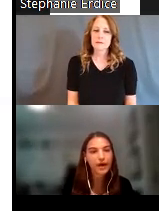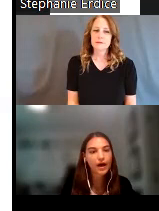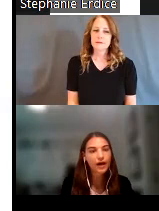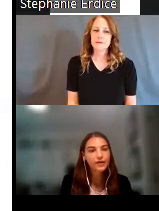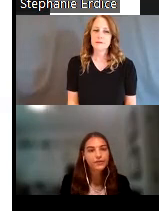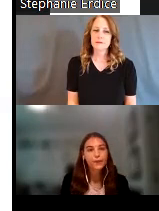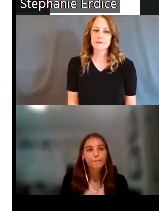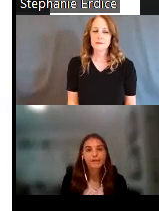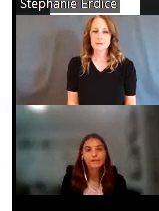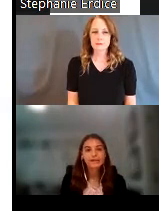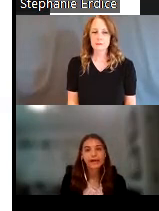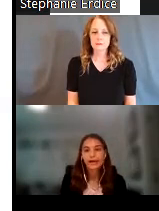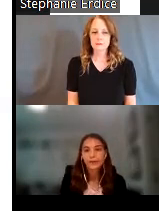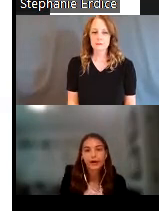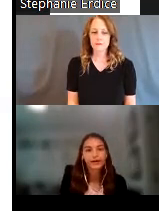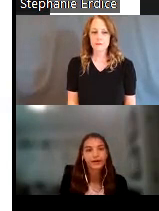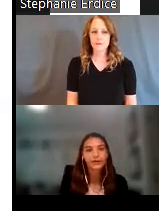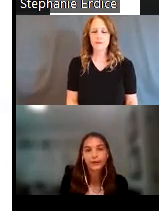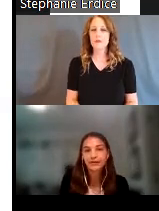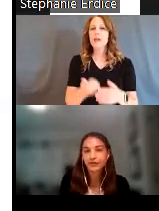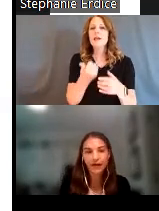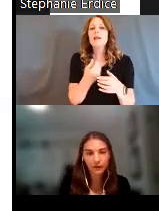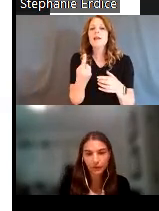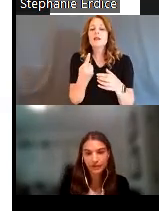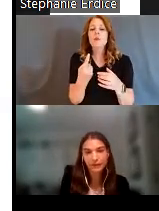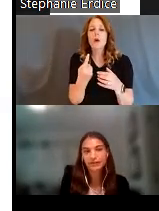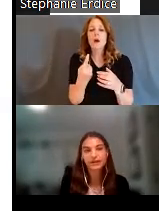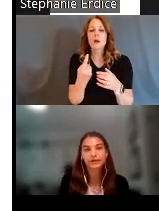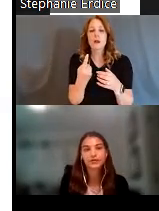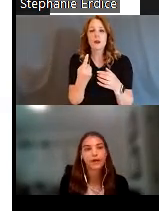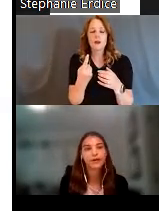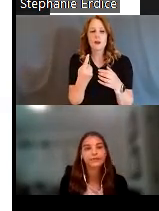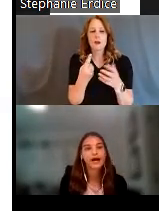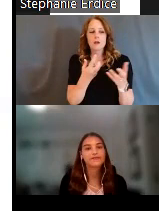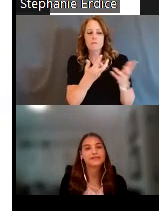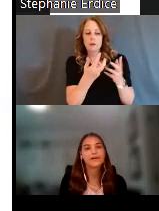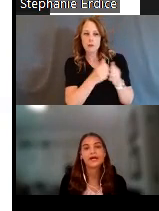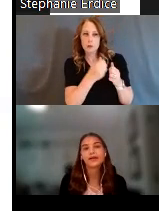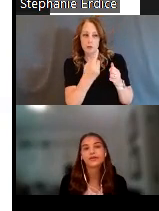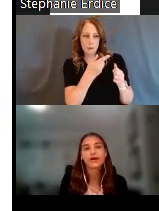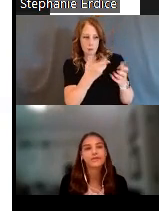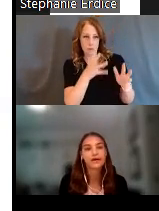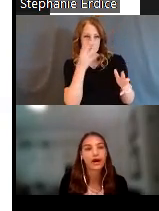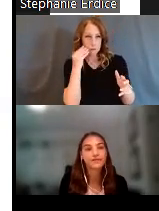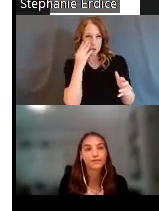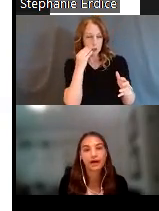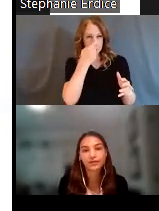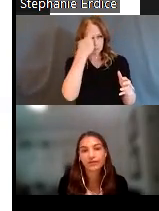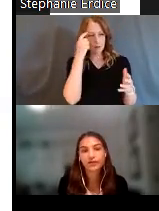examples. So basically, anyone who interacts with people experiencing trauma have some knowledge